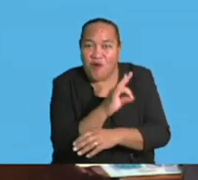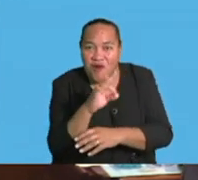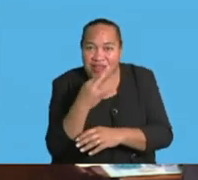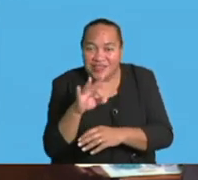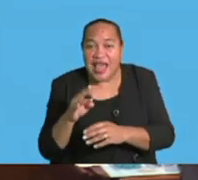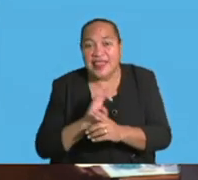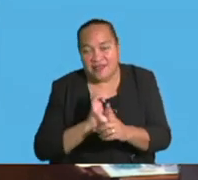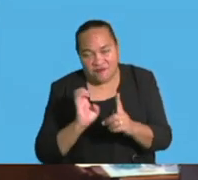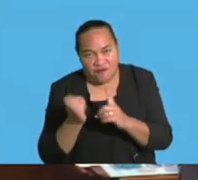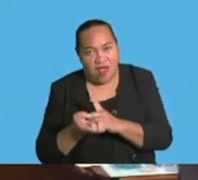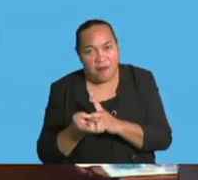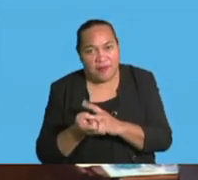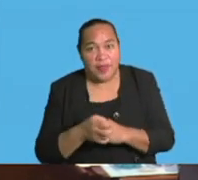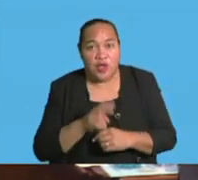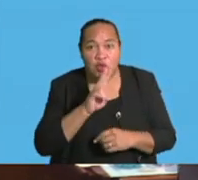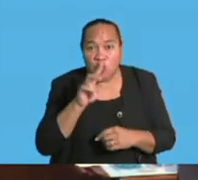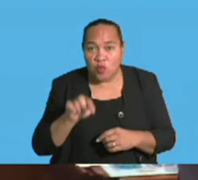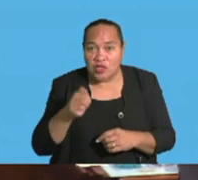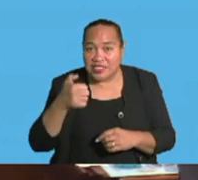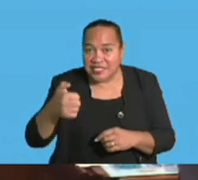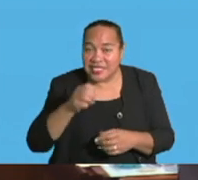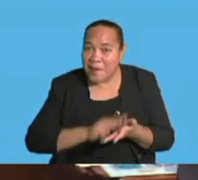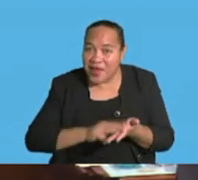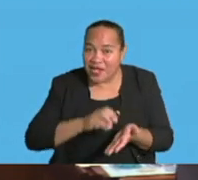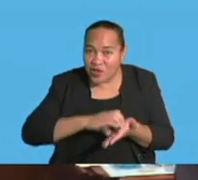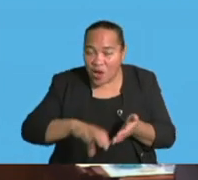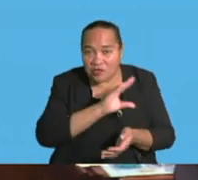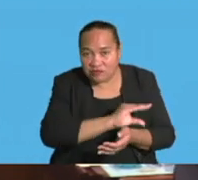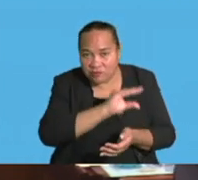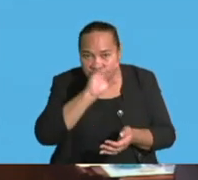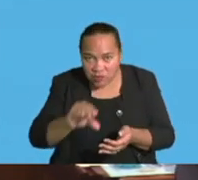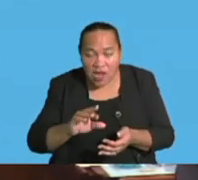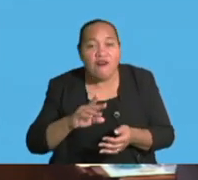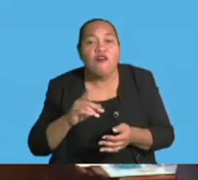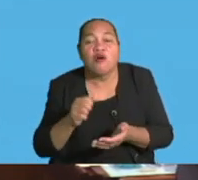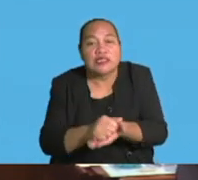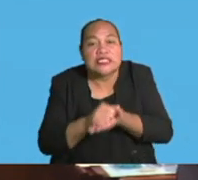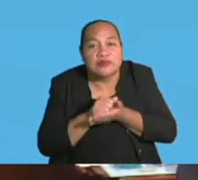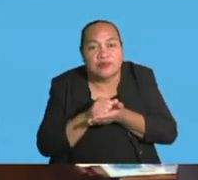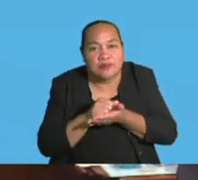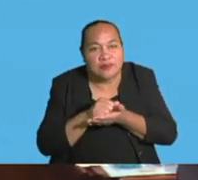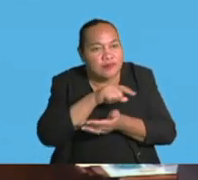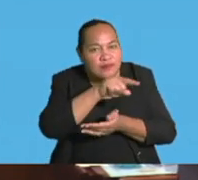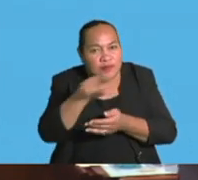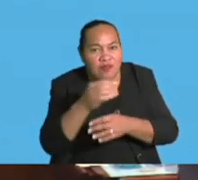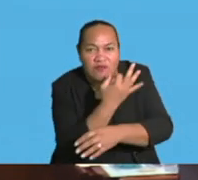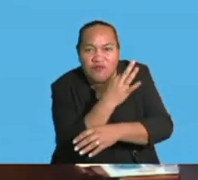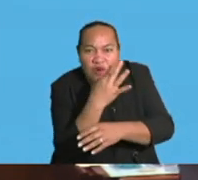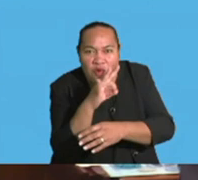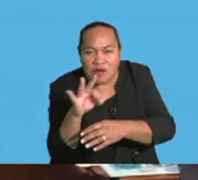environment. $2.6 million is allocated to the Forest Conservation and Management Services. This